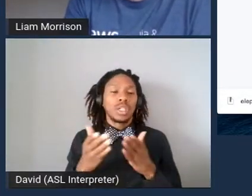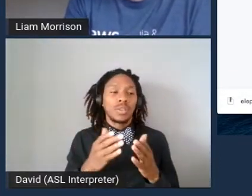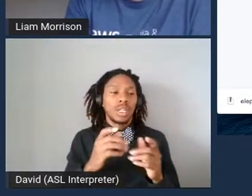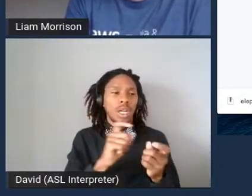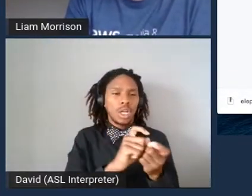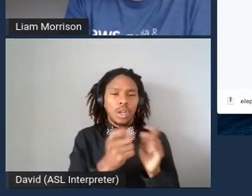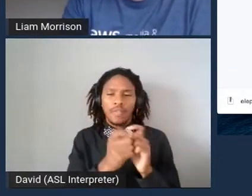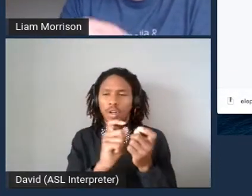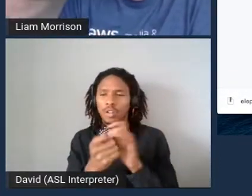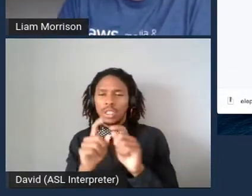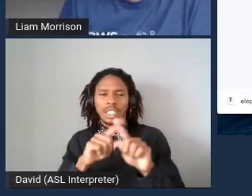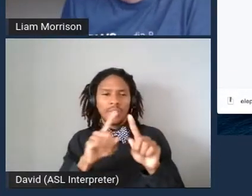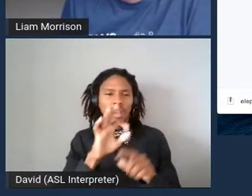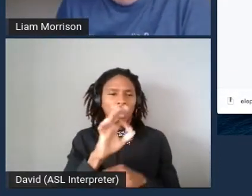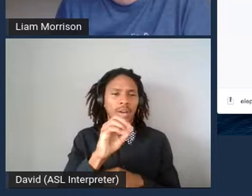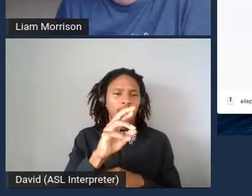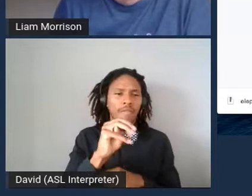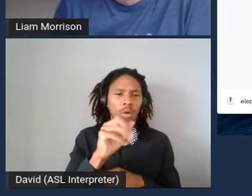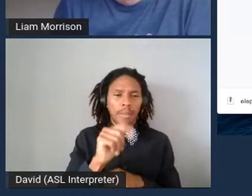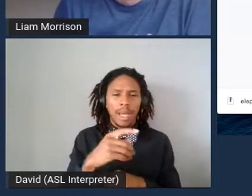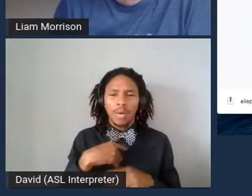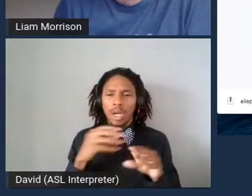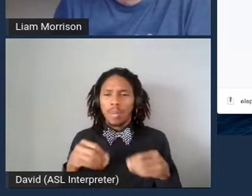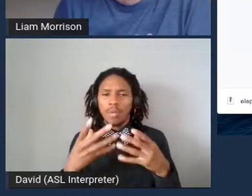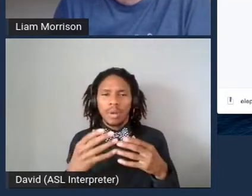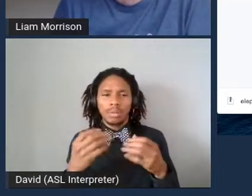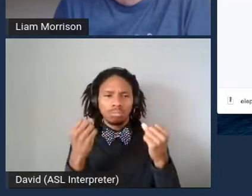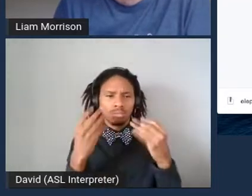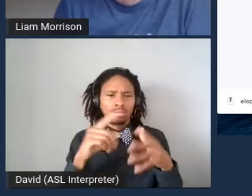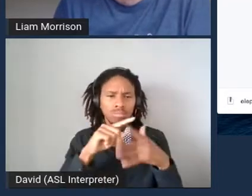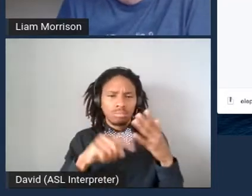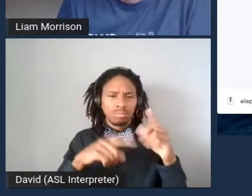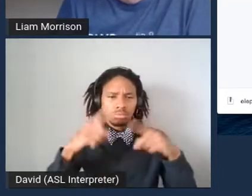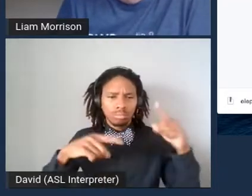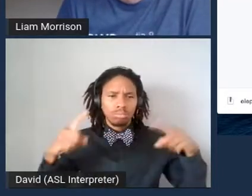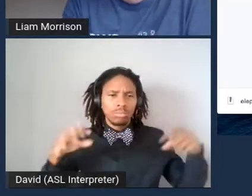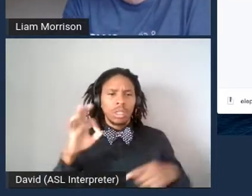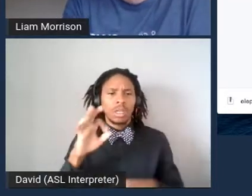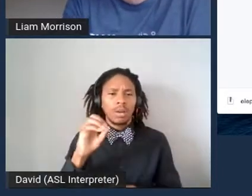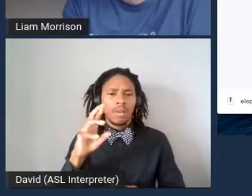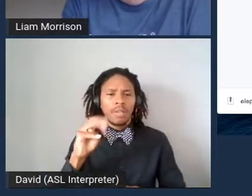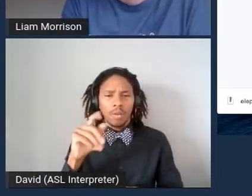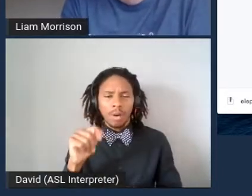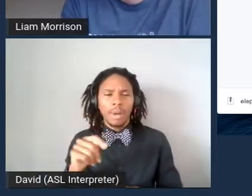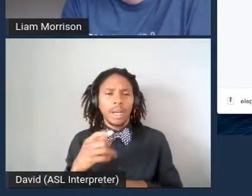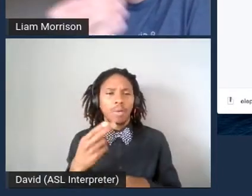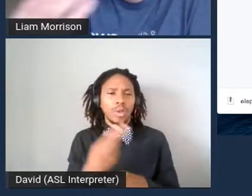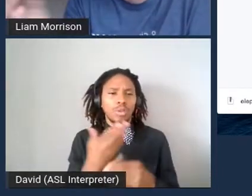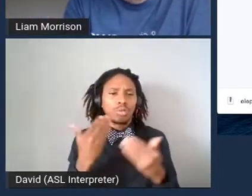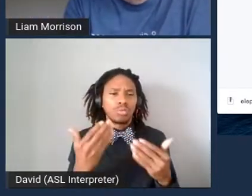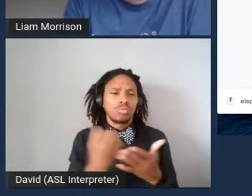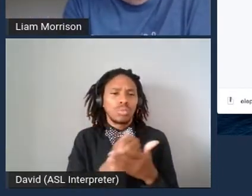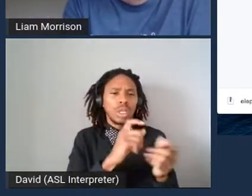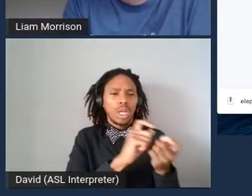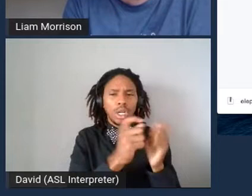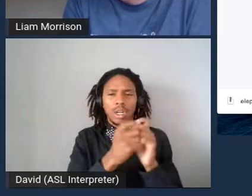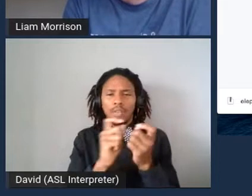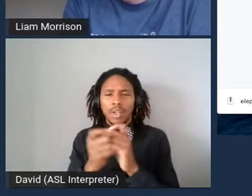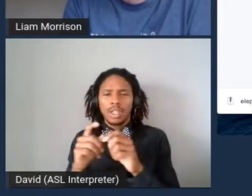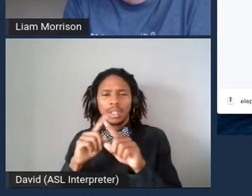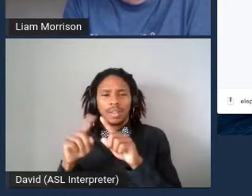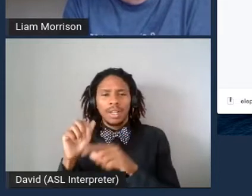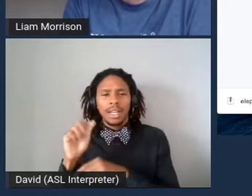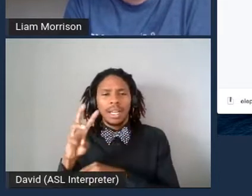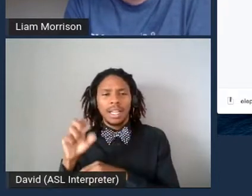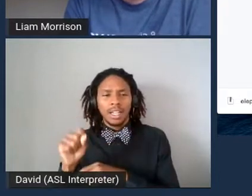formats. So we can provide multiple different formats in, and it will do the conversion using a different AWS service named